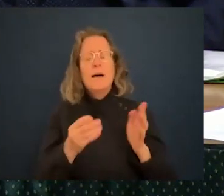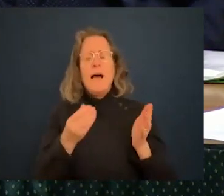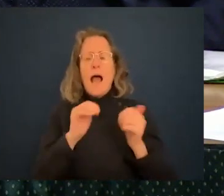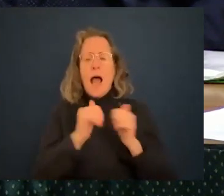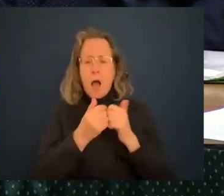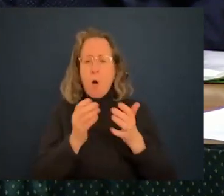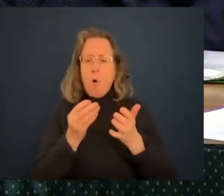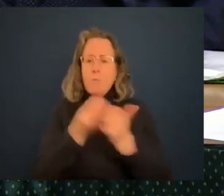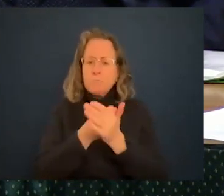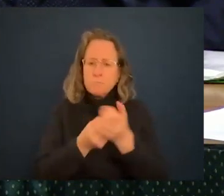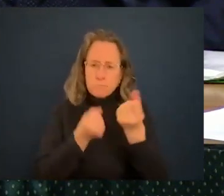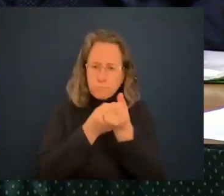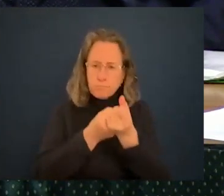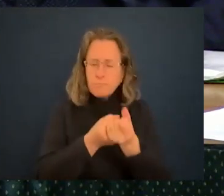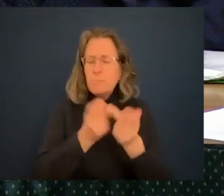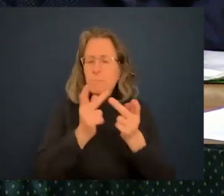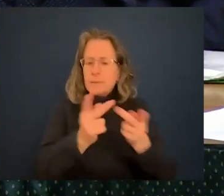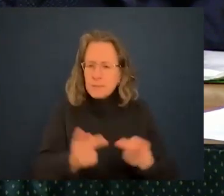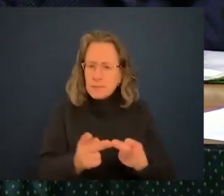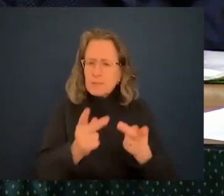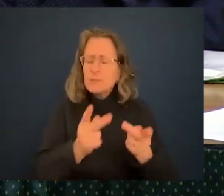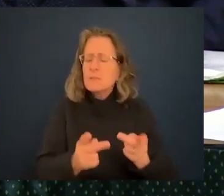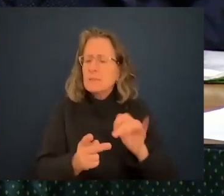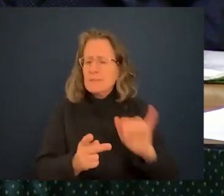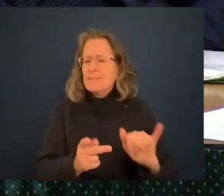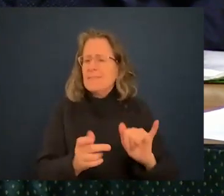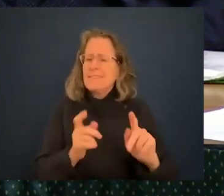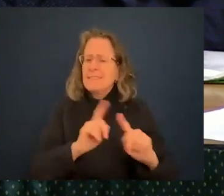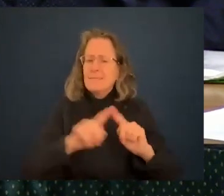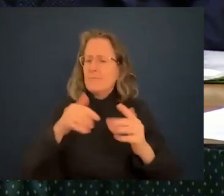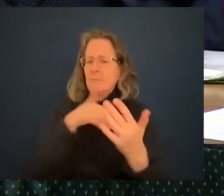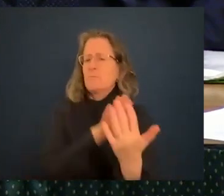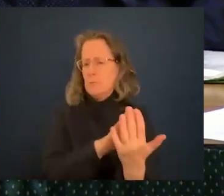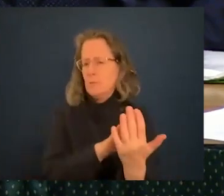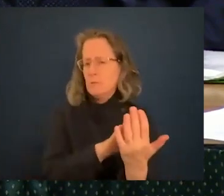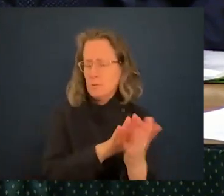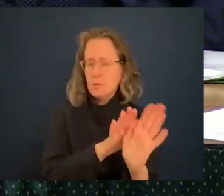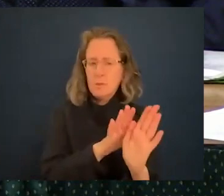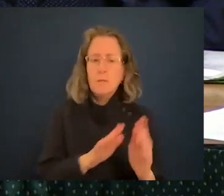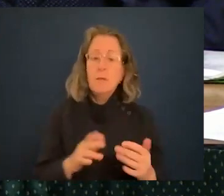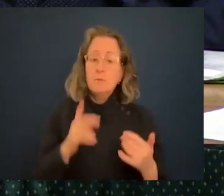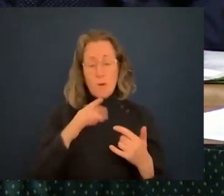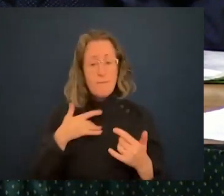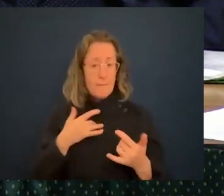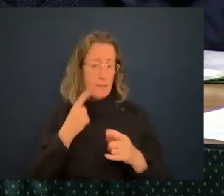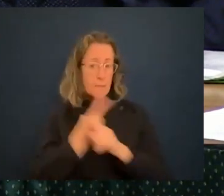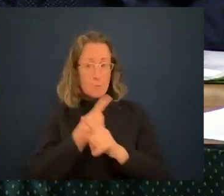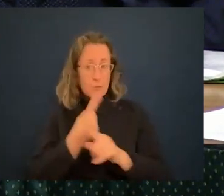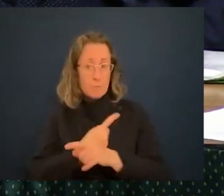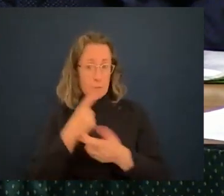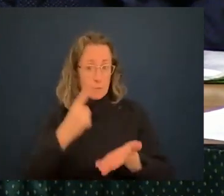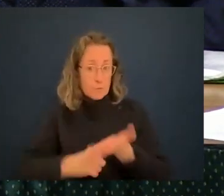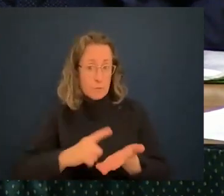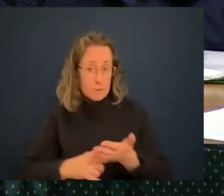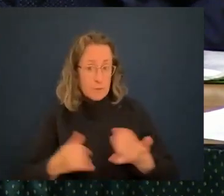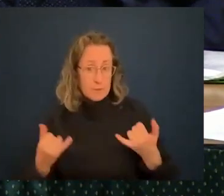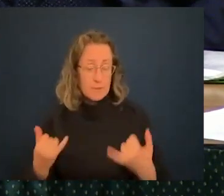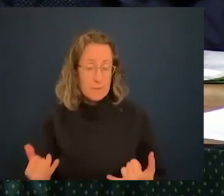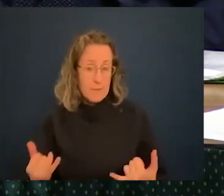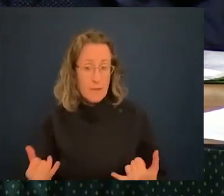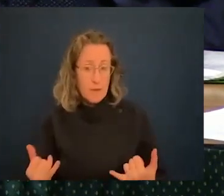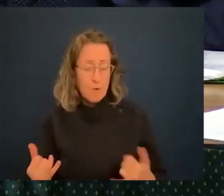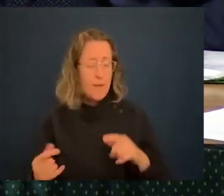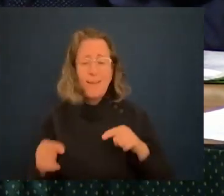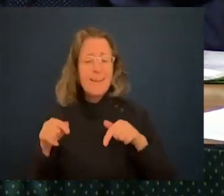positions so I think right now I think is a great time to talk about it because it's it's not part of